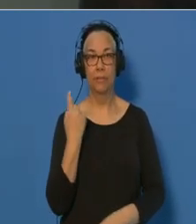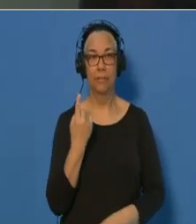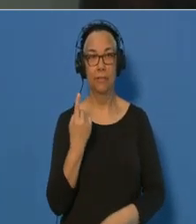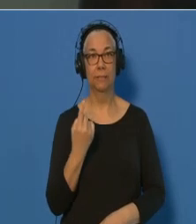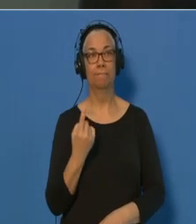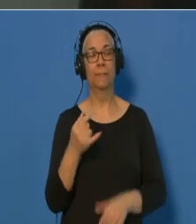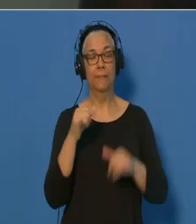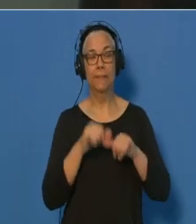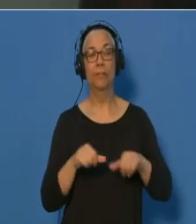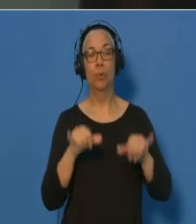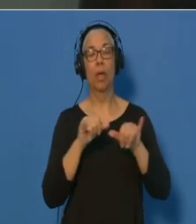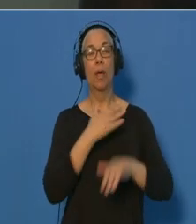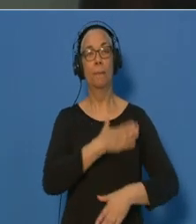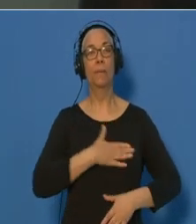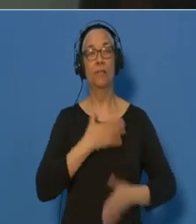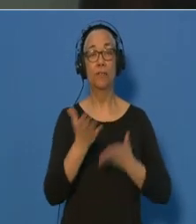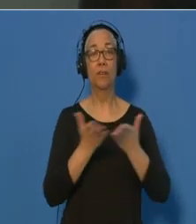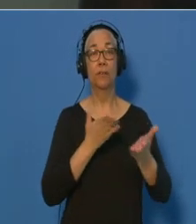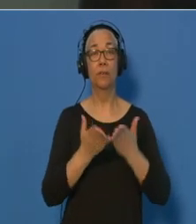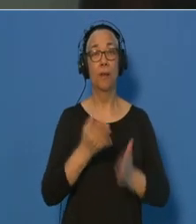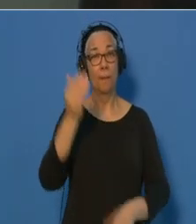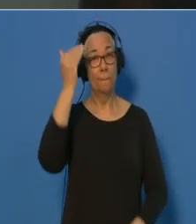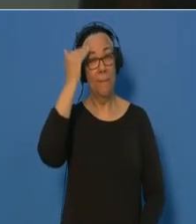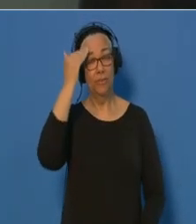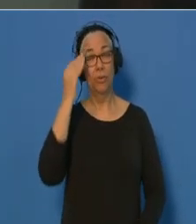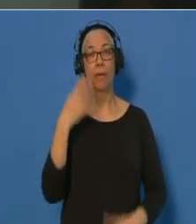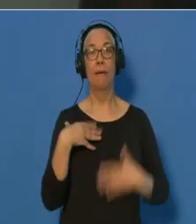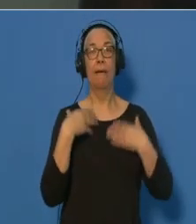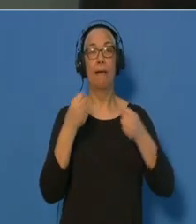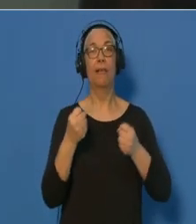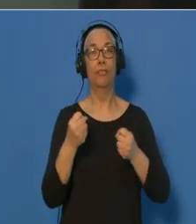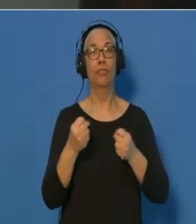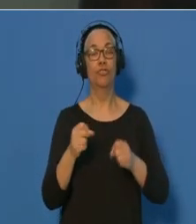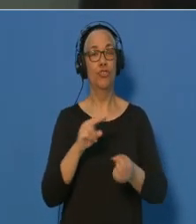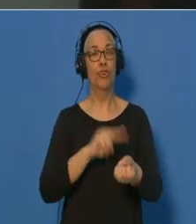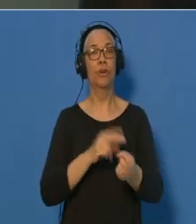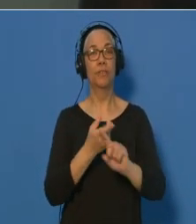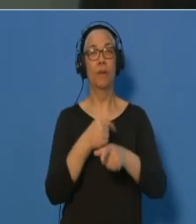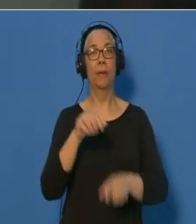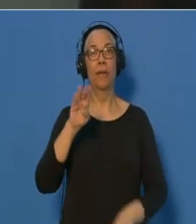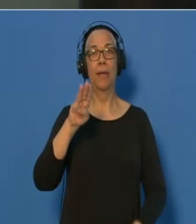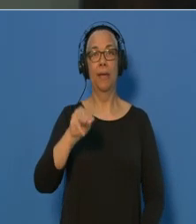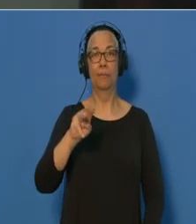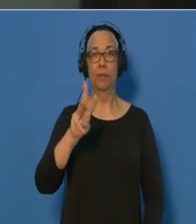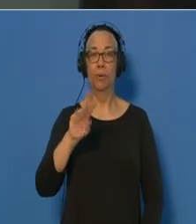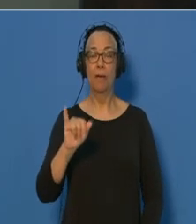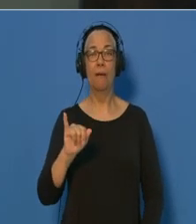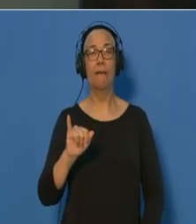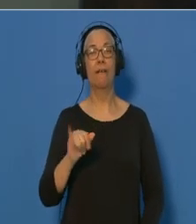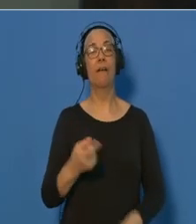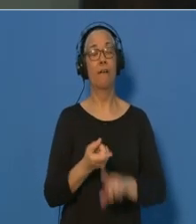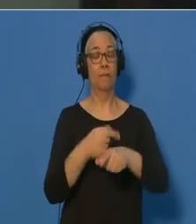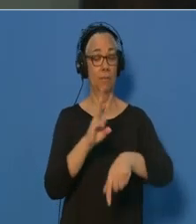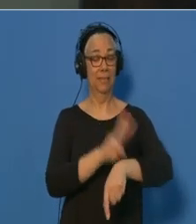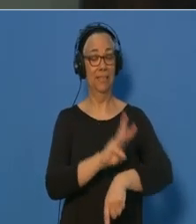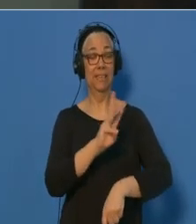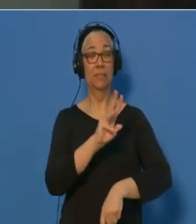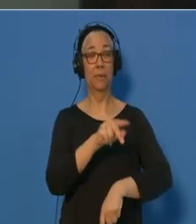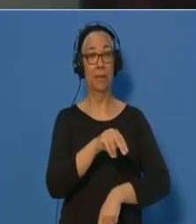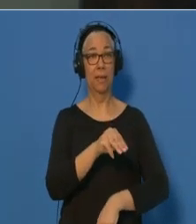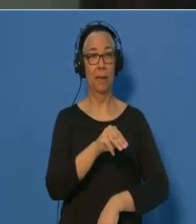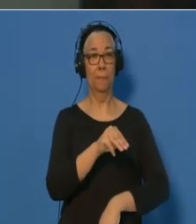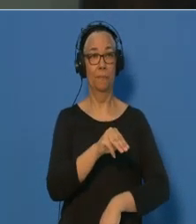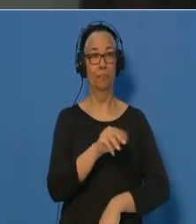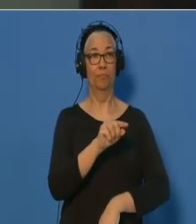we are pleased to have the service of mental health nurses from the Mid-Atlantic Wellness Institute available from 6 p.m.